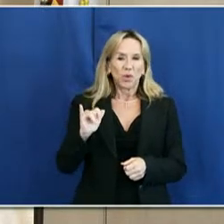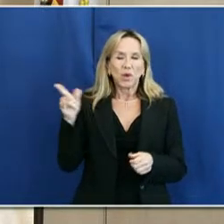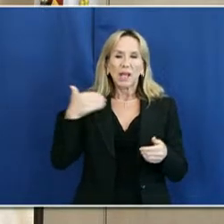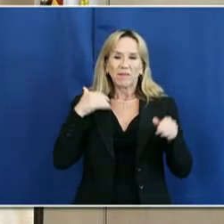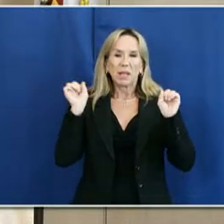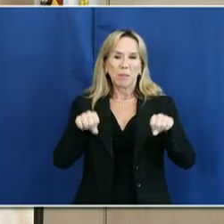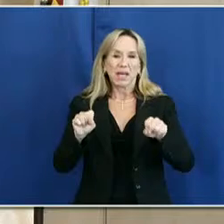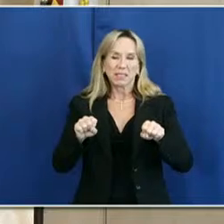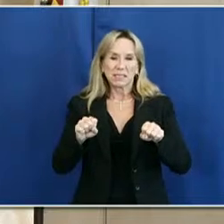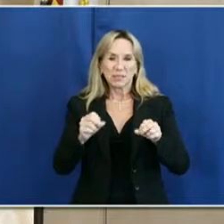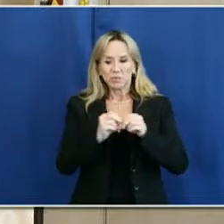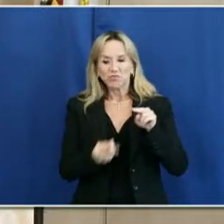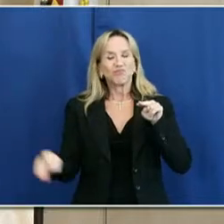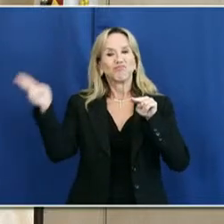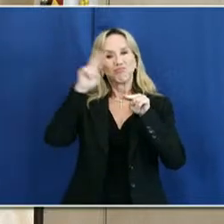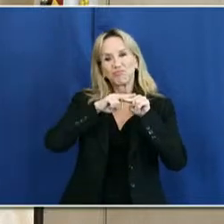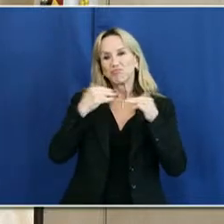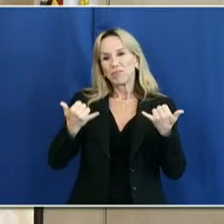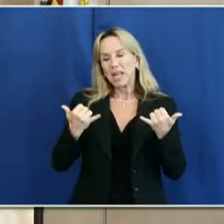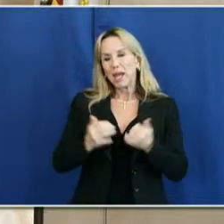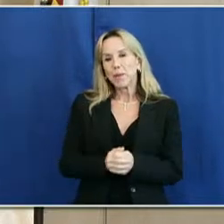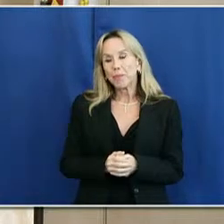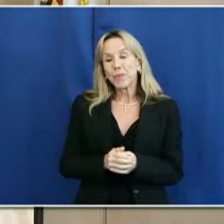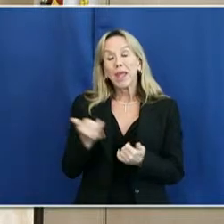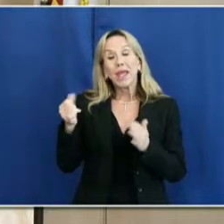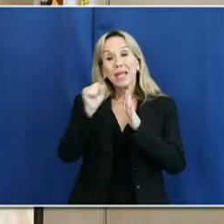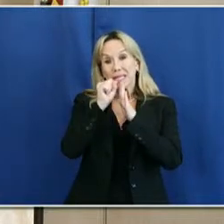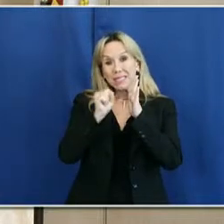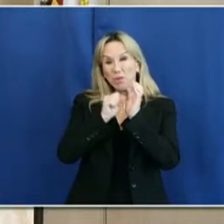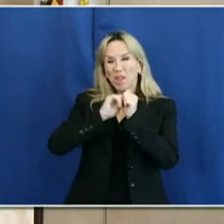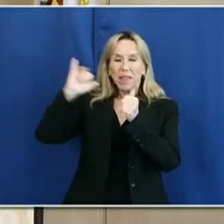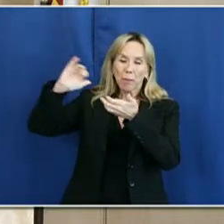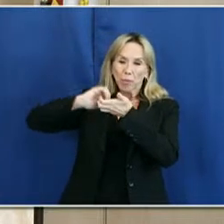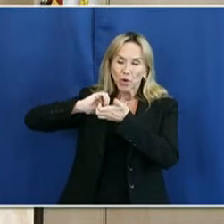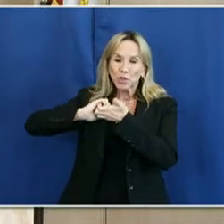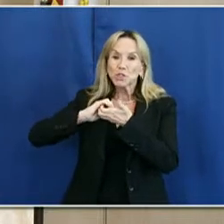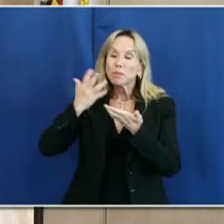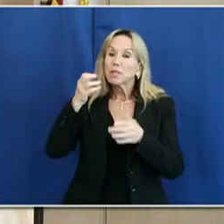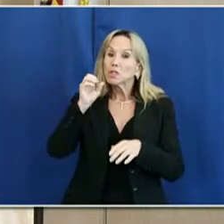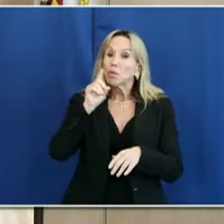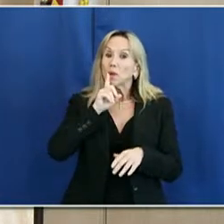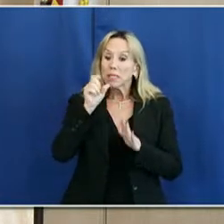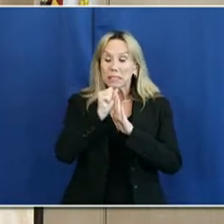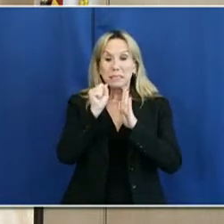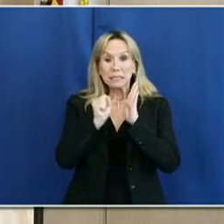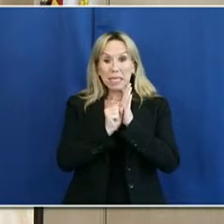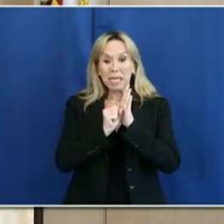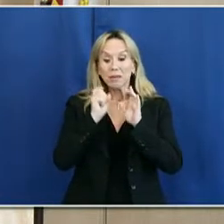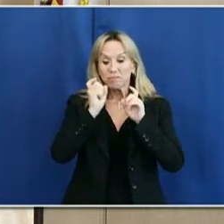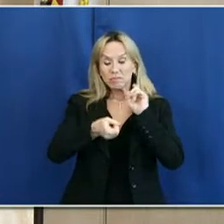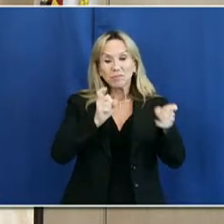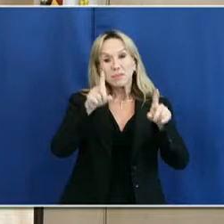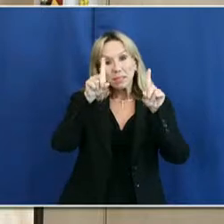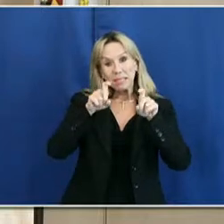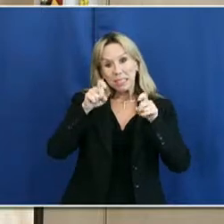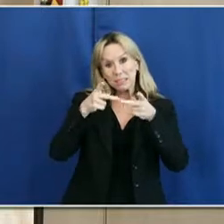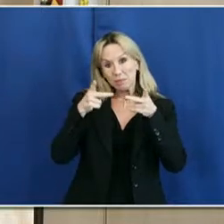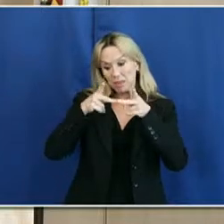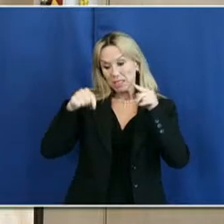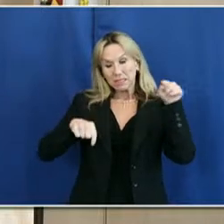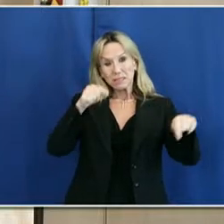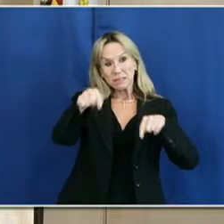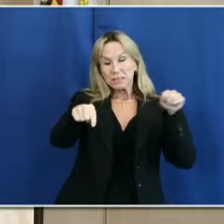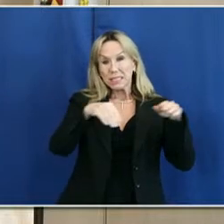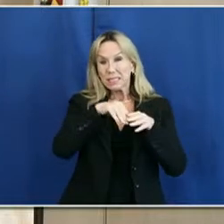the state has provided state testing sites here in San Diego as